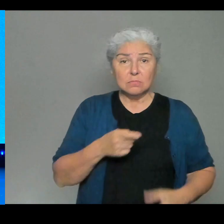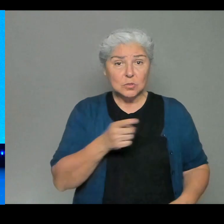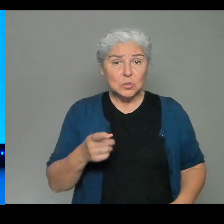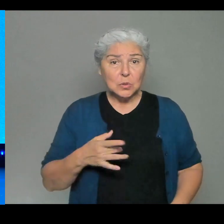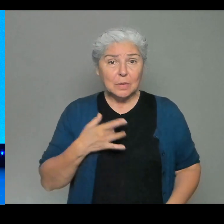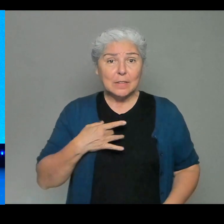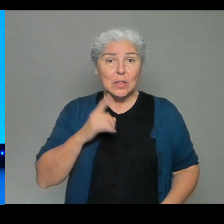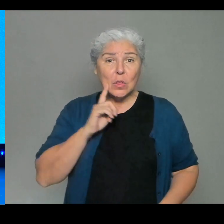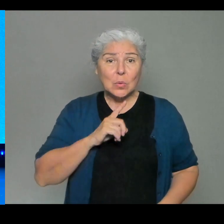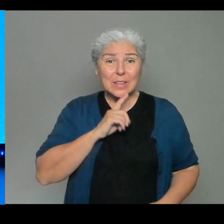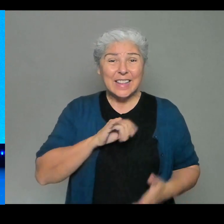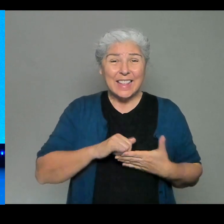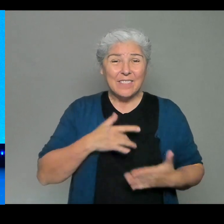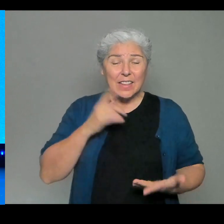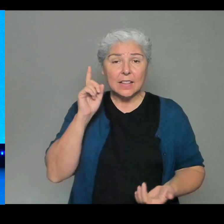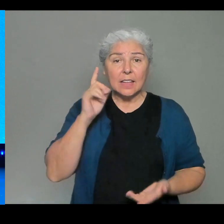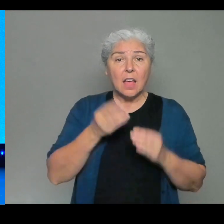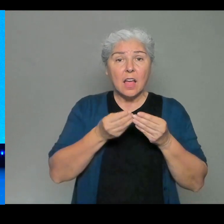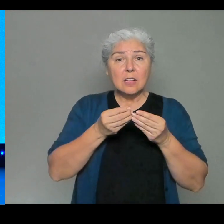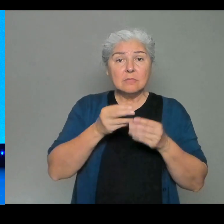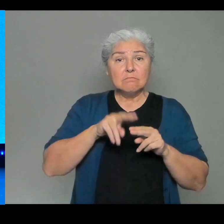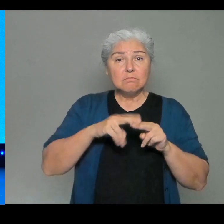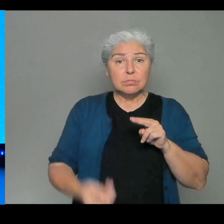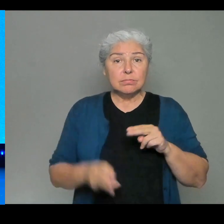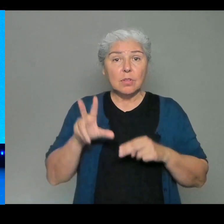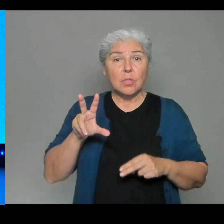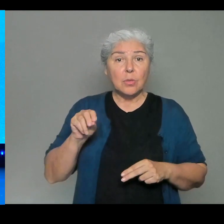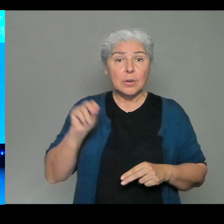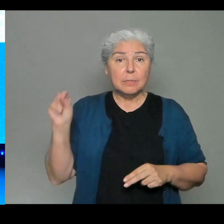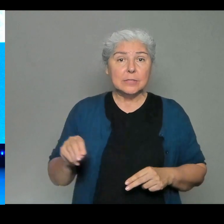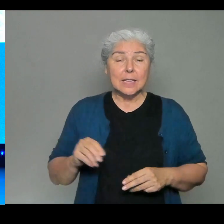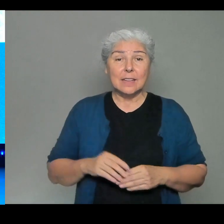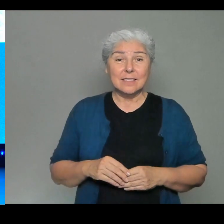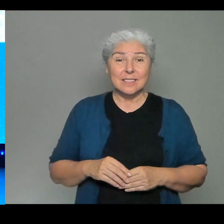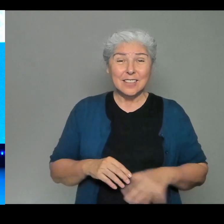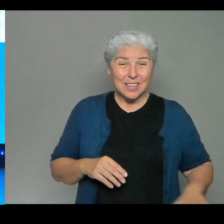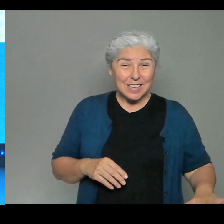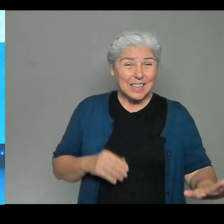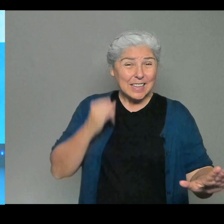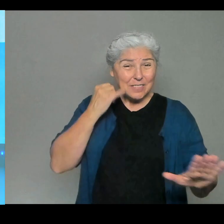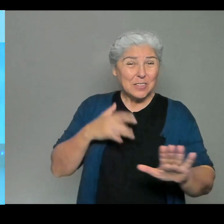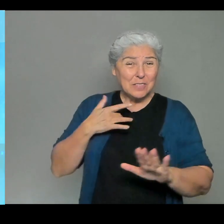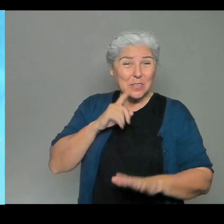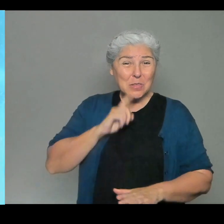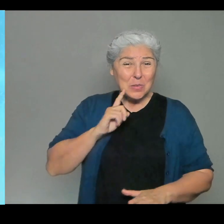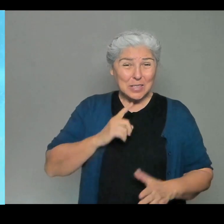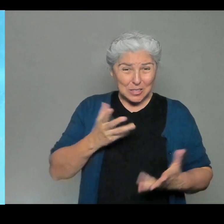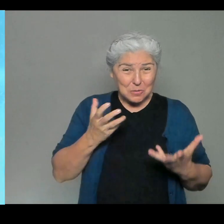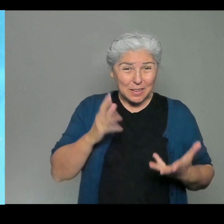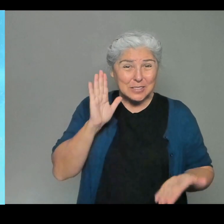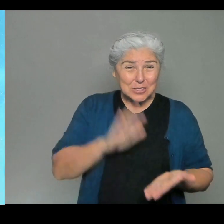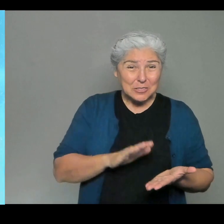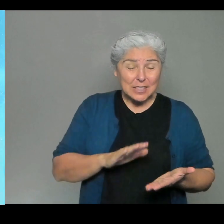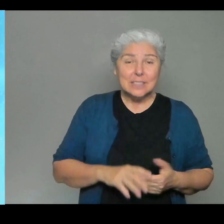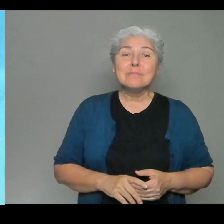screen. Feeling lonely drops 30%. How many of y'all would love to decrease your